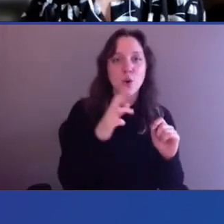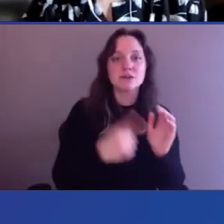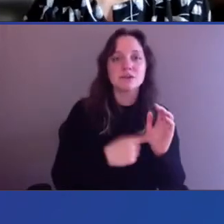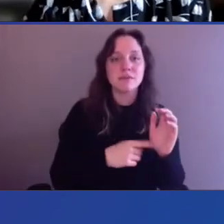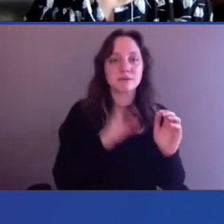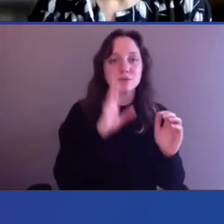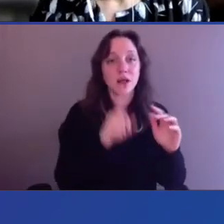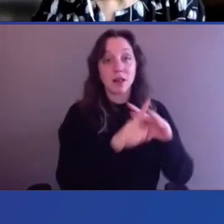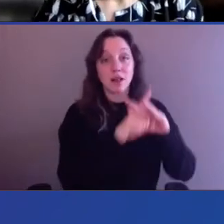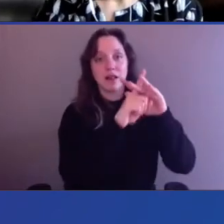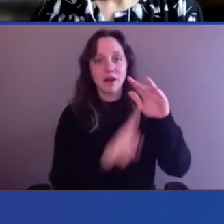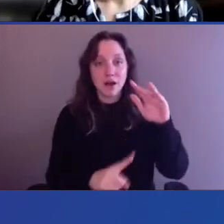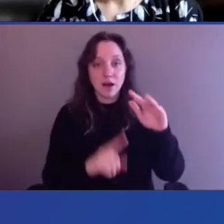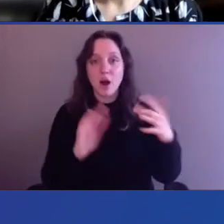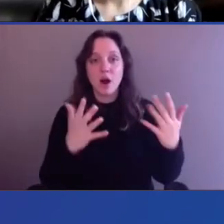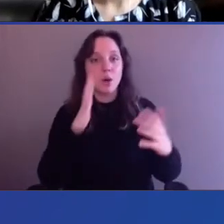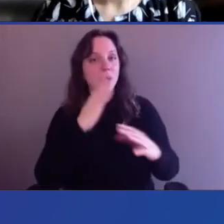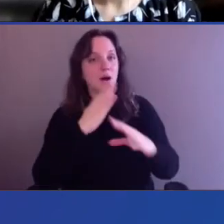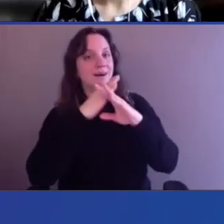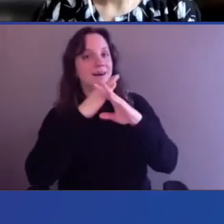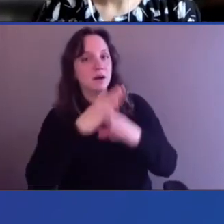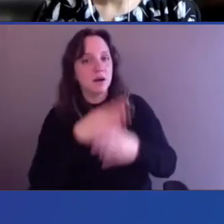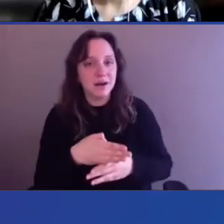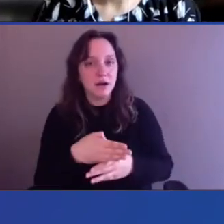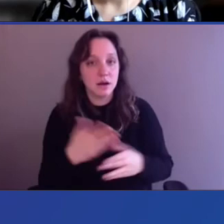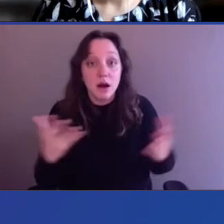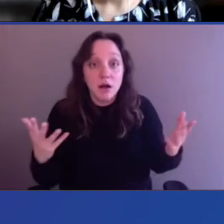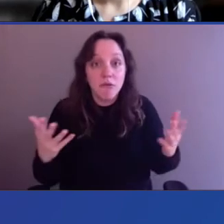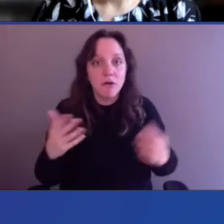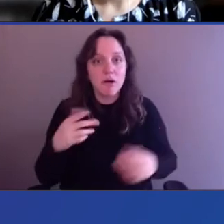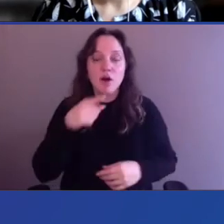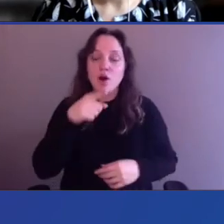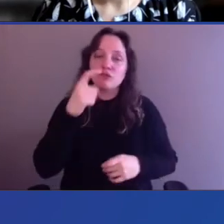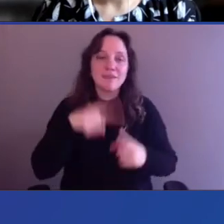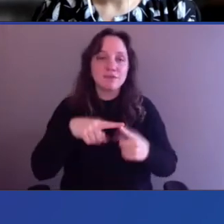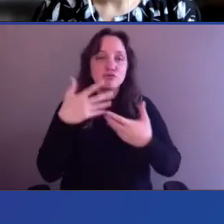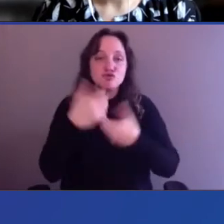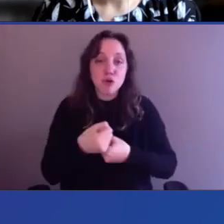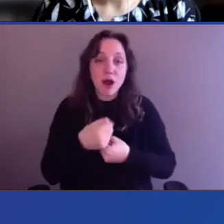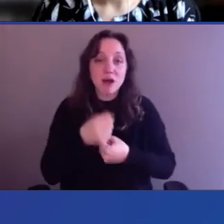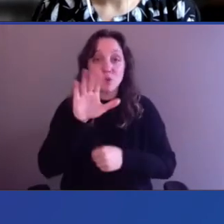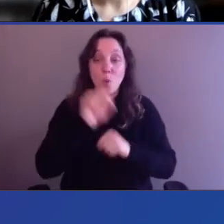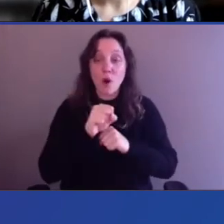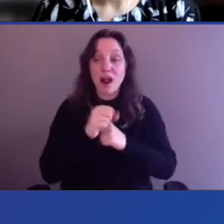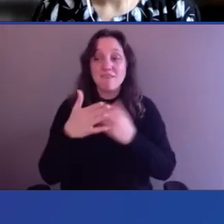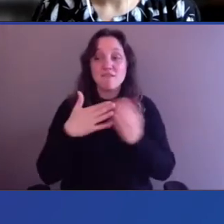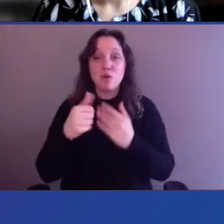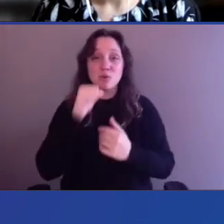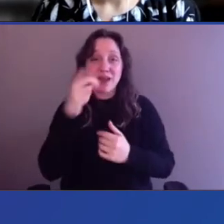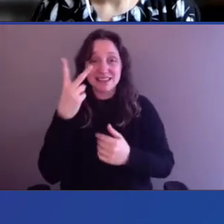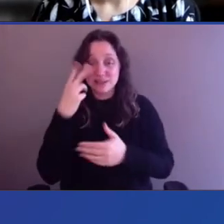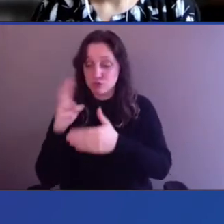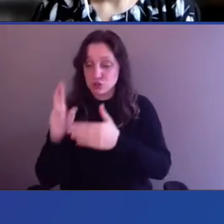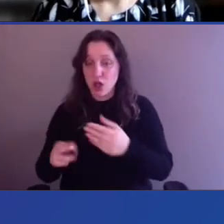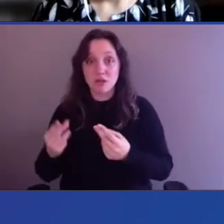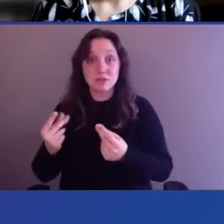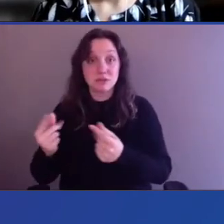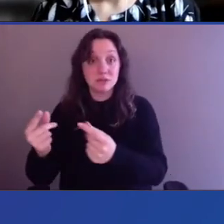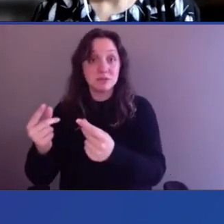to keep in it, and you have to trust that the work you're doing, even if it doesn't pay off in the immediate, pays